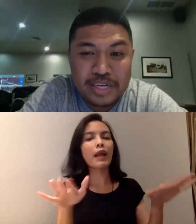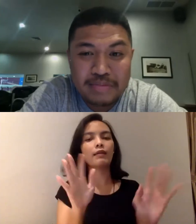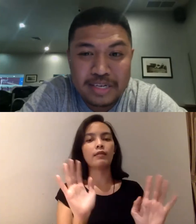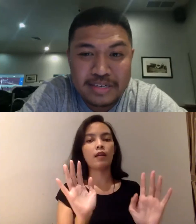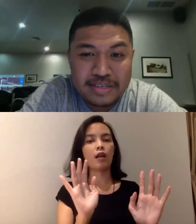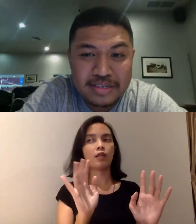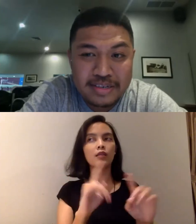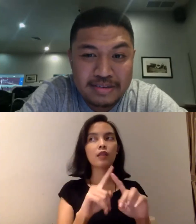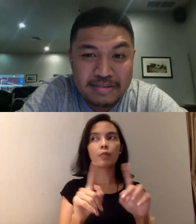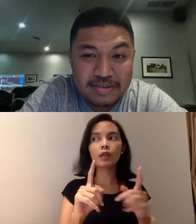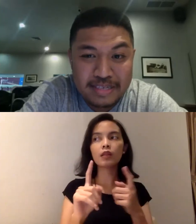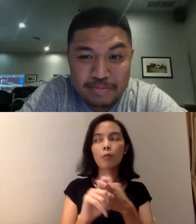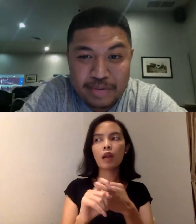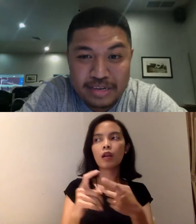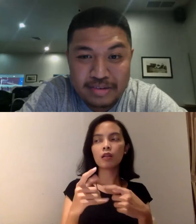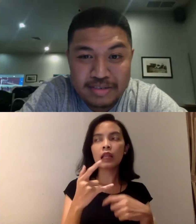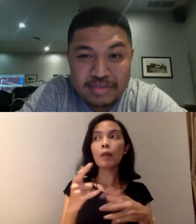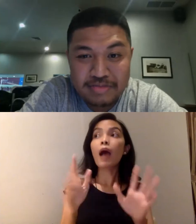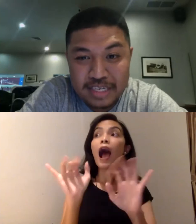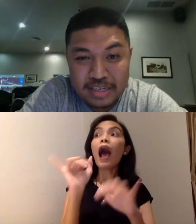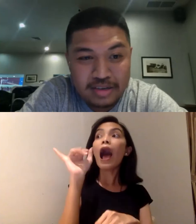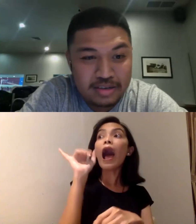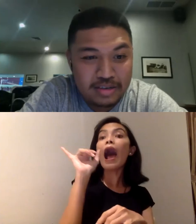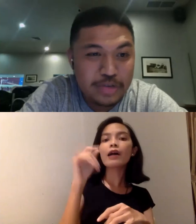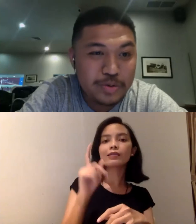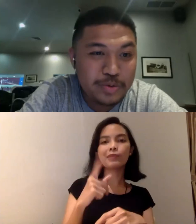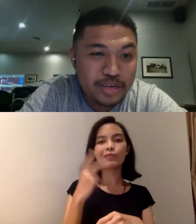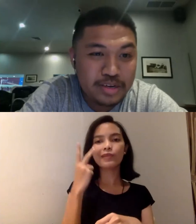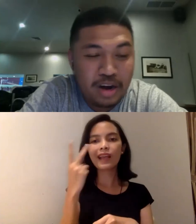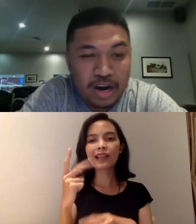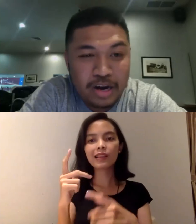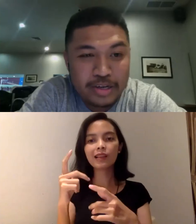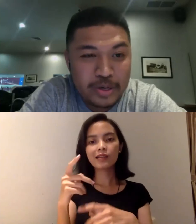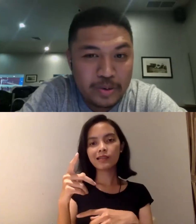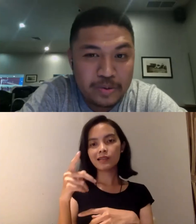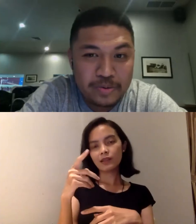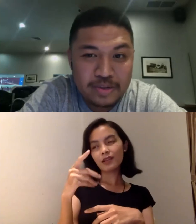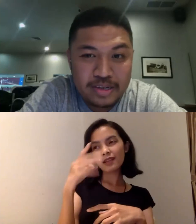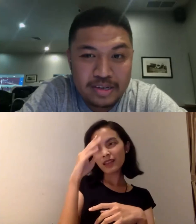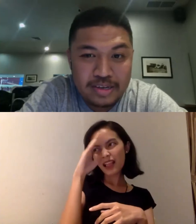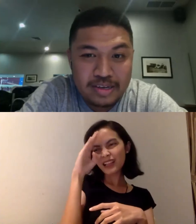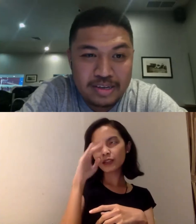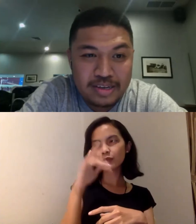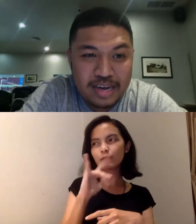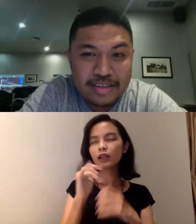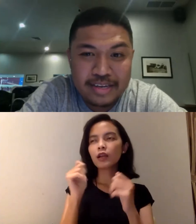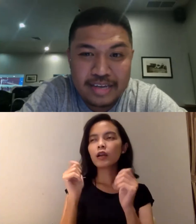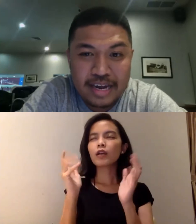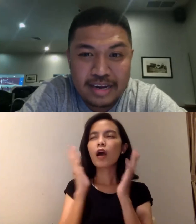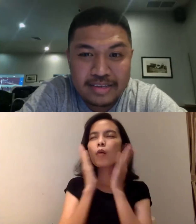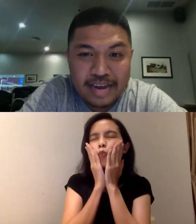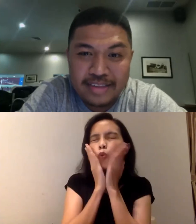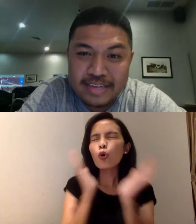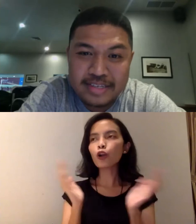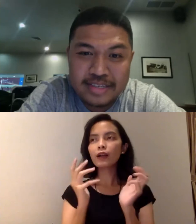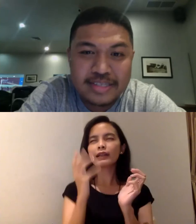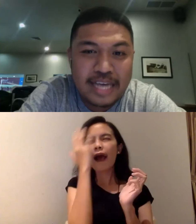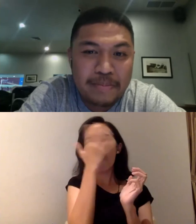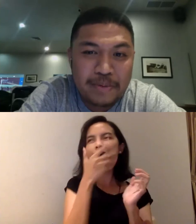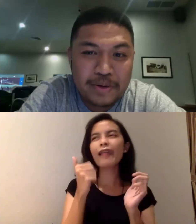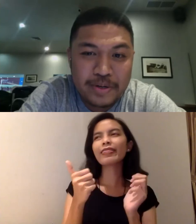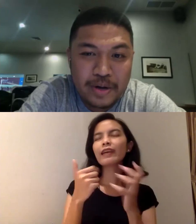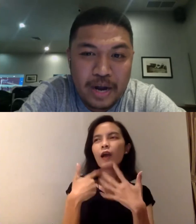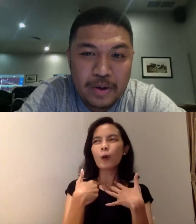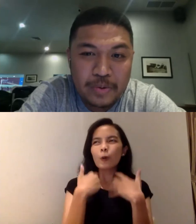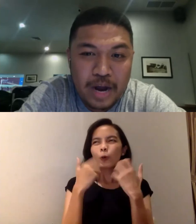doing it because this man is really cute and hot, you know. I think that's the